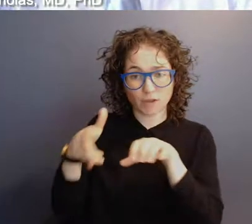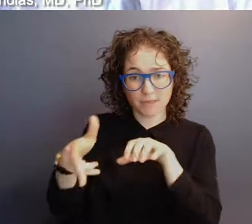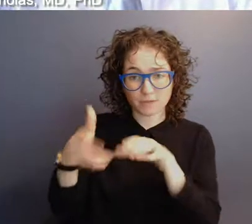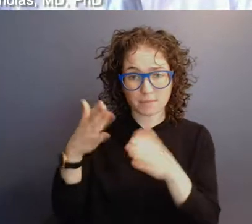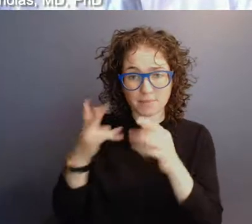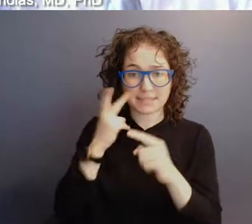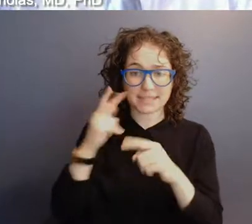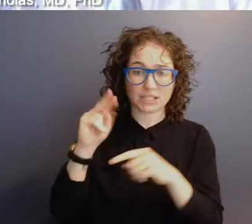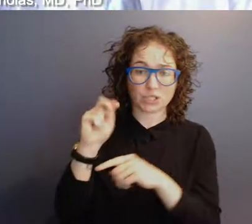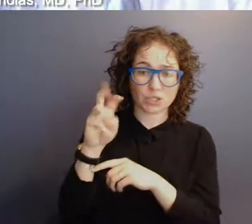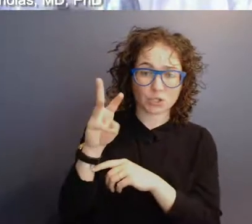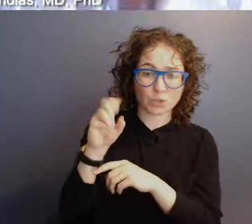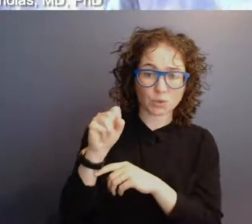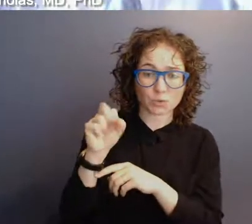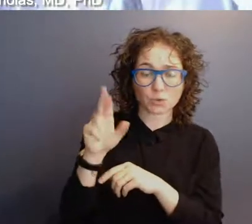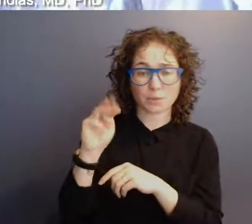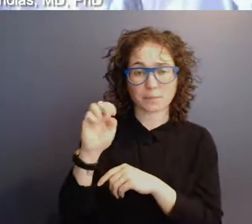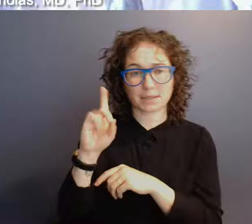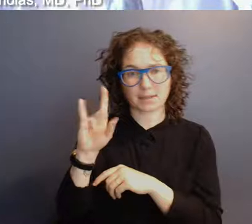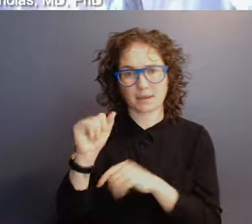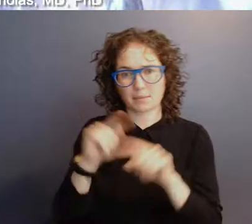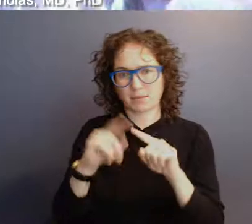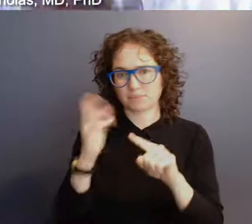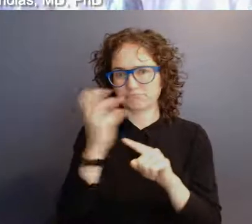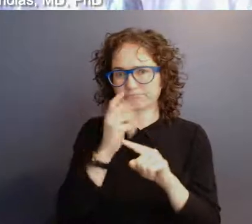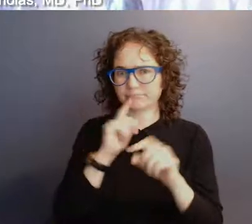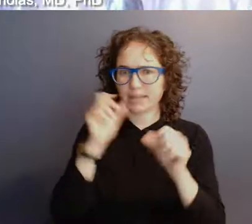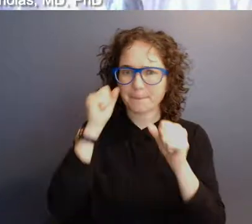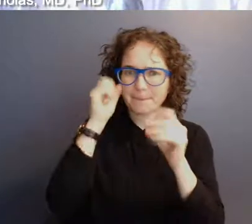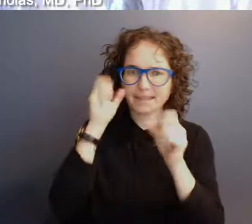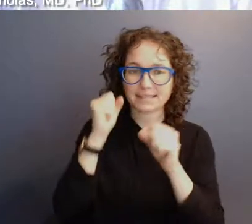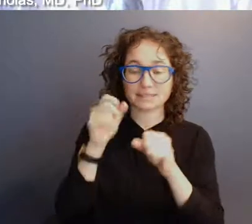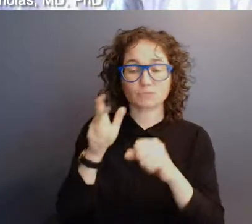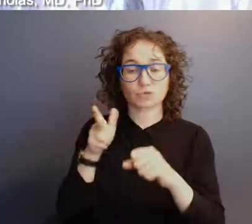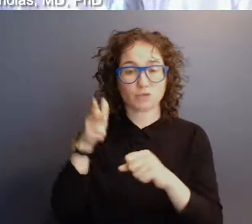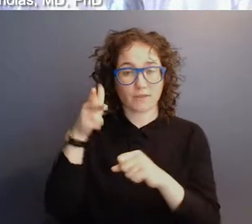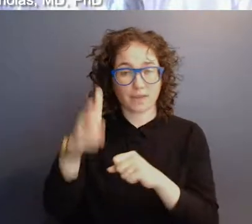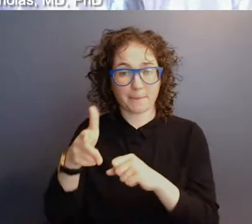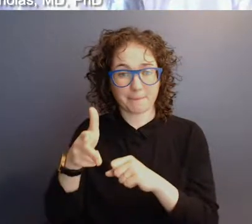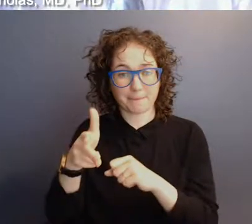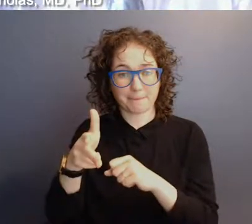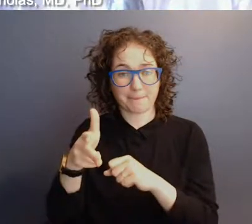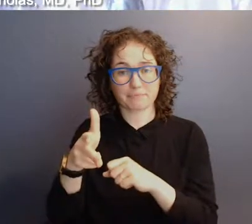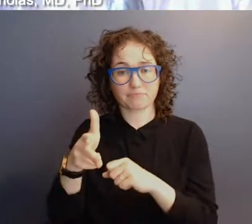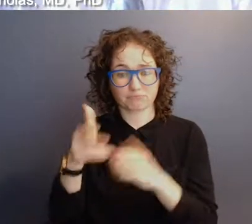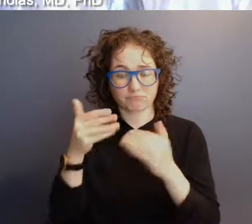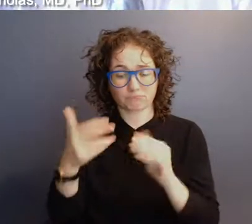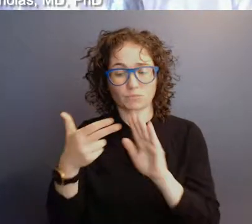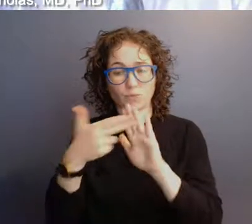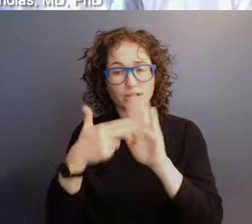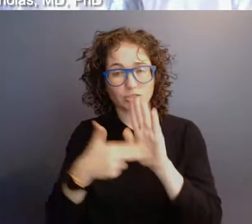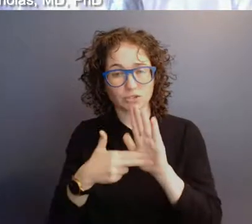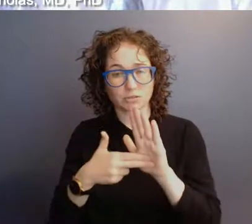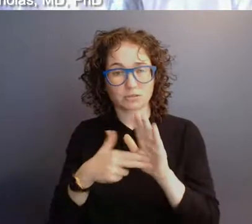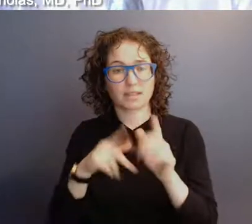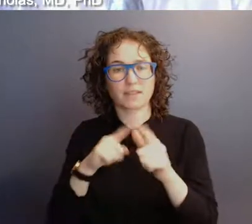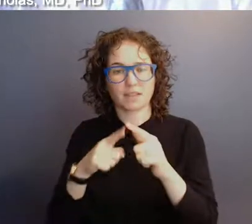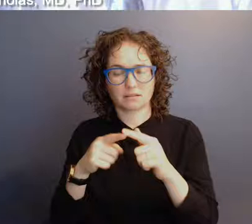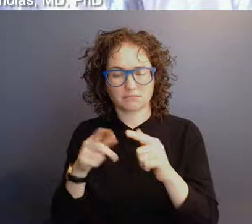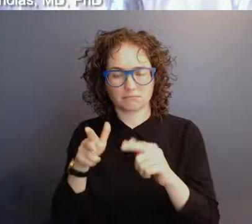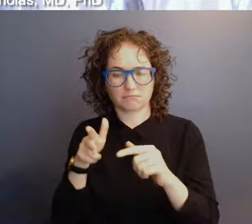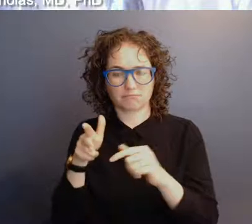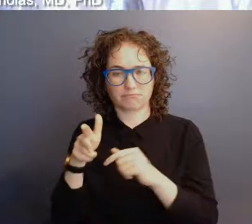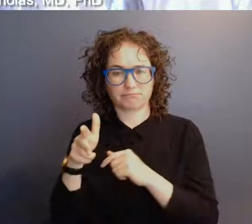media, but it's amazing. You drive up, you register, and then you go through the line and there's